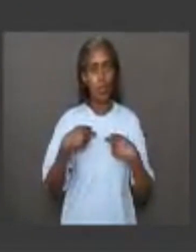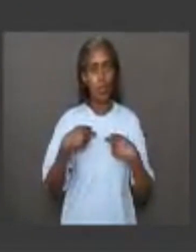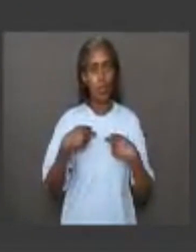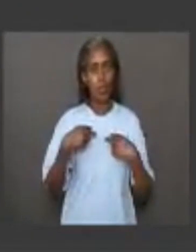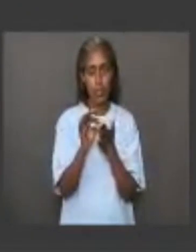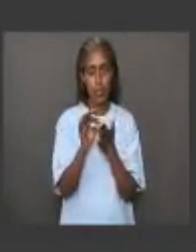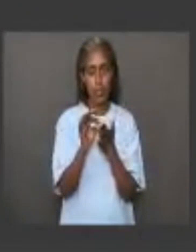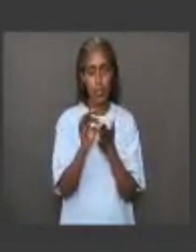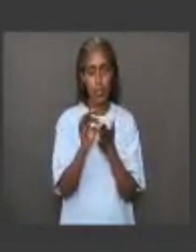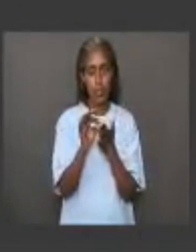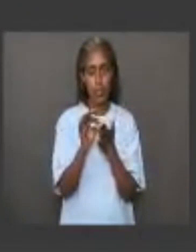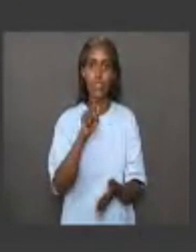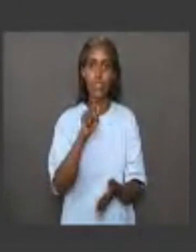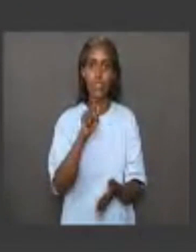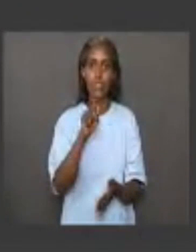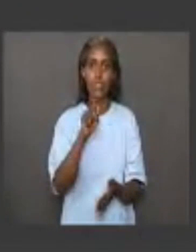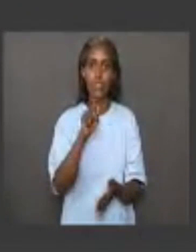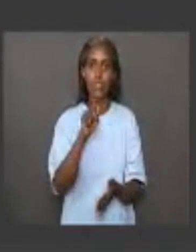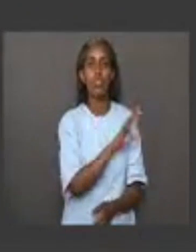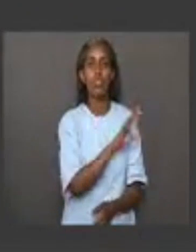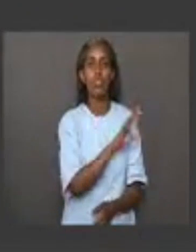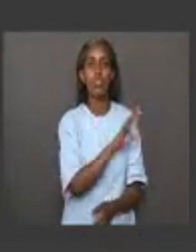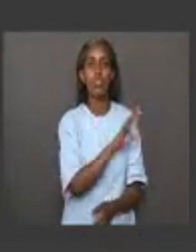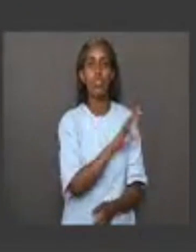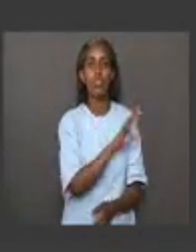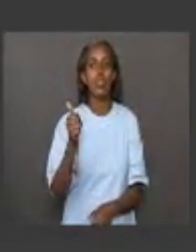between 1 and 10.